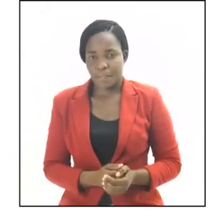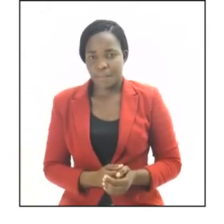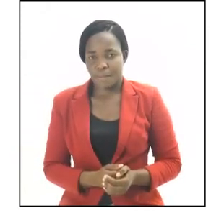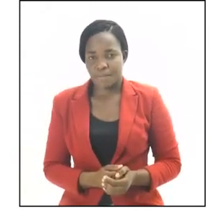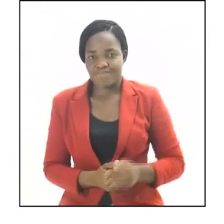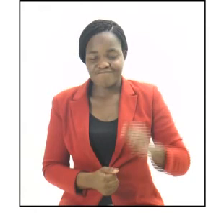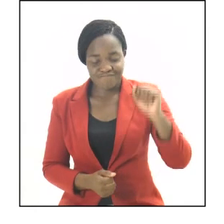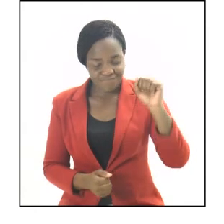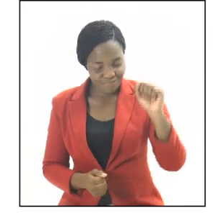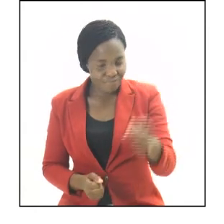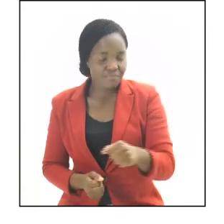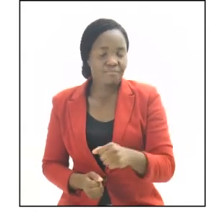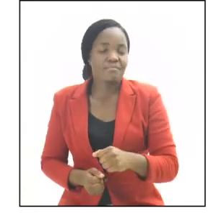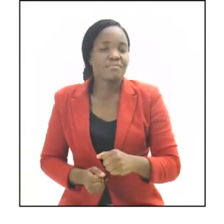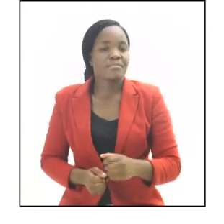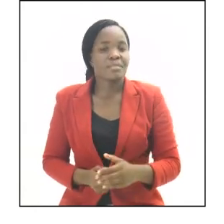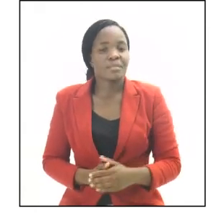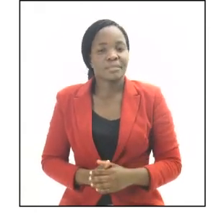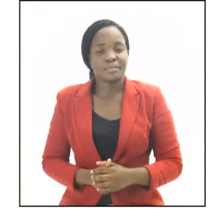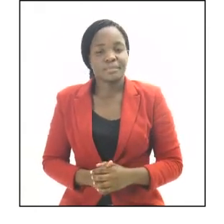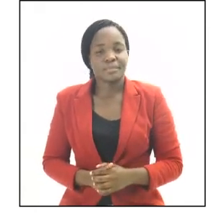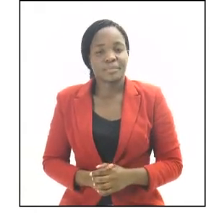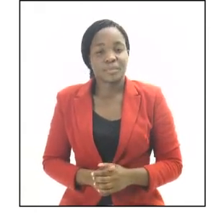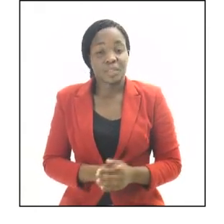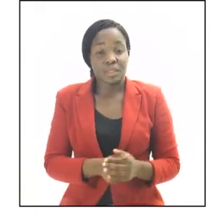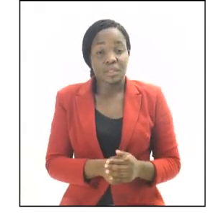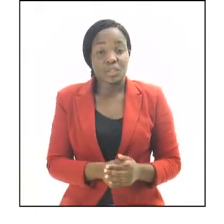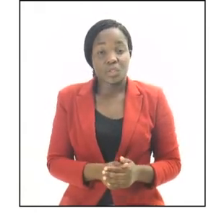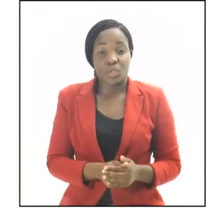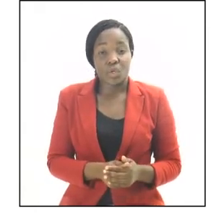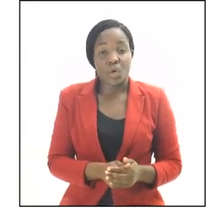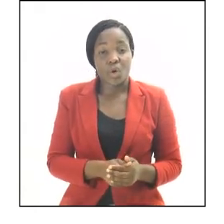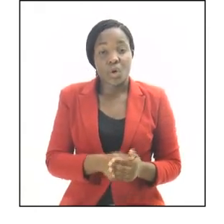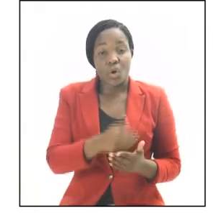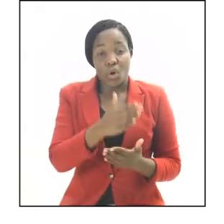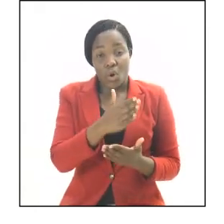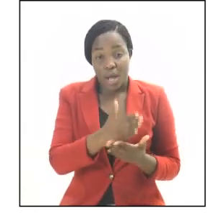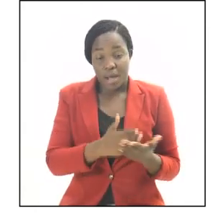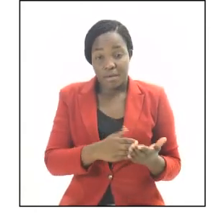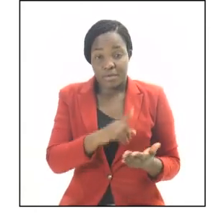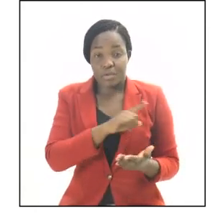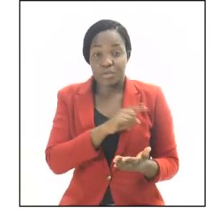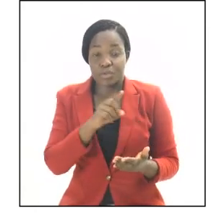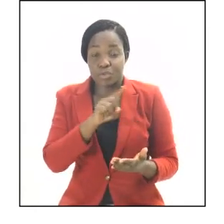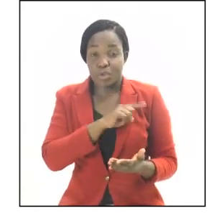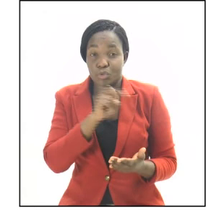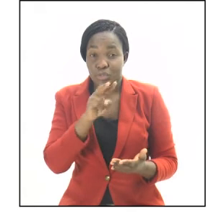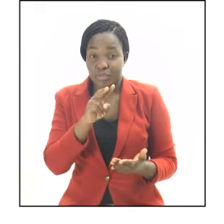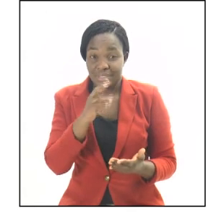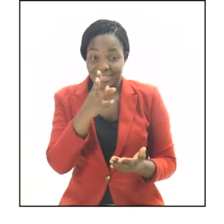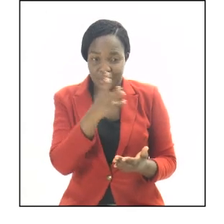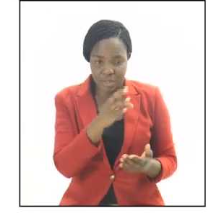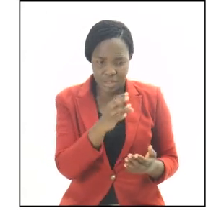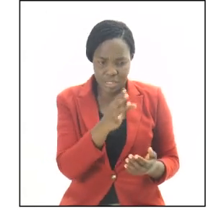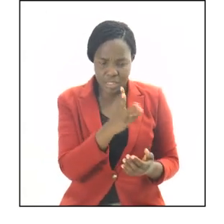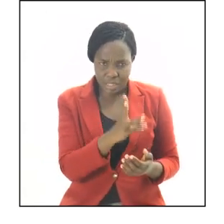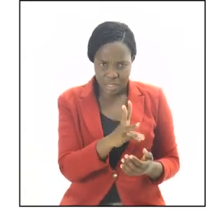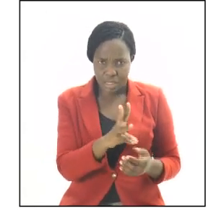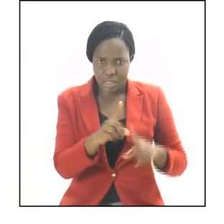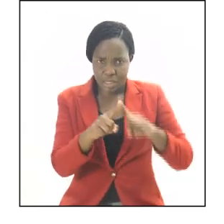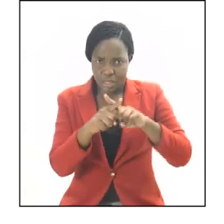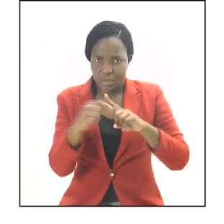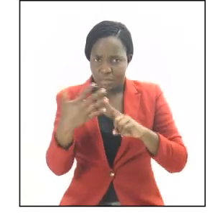got it. Half of 12 is 6 times 5 is